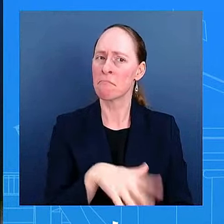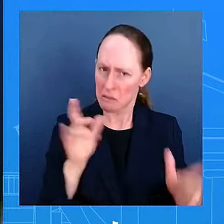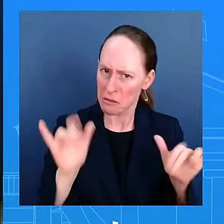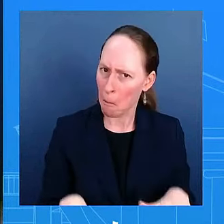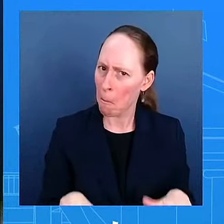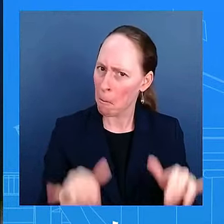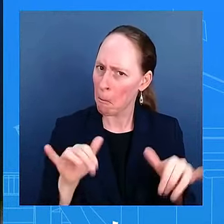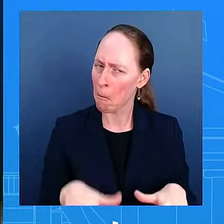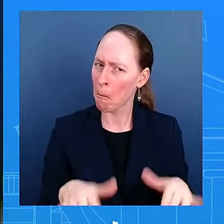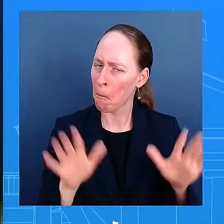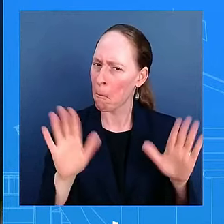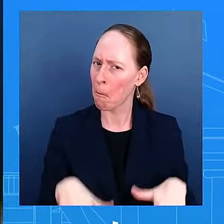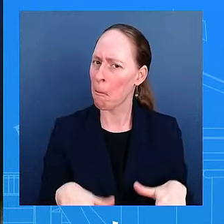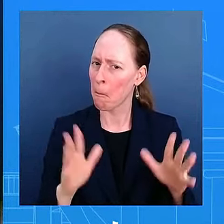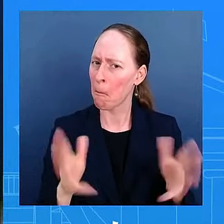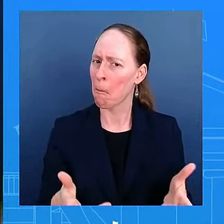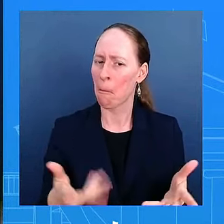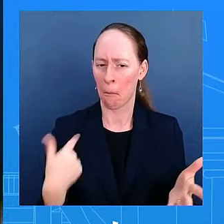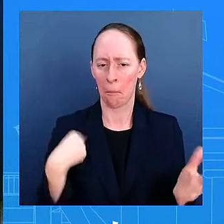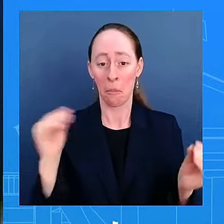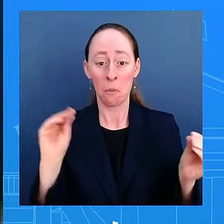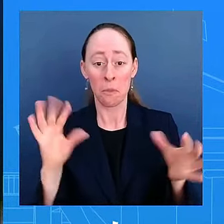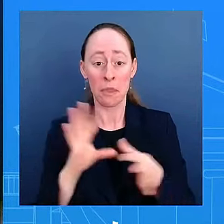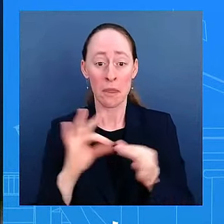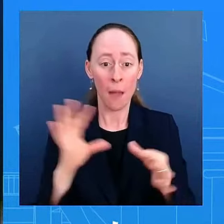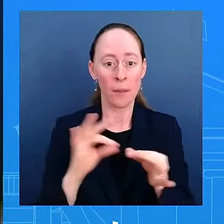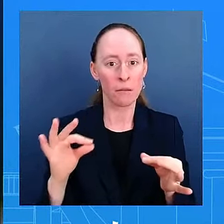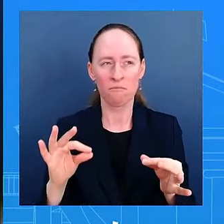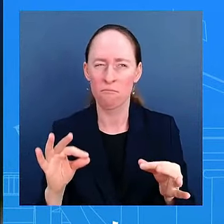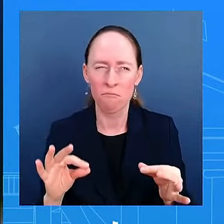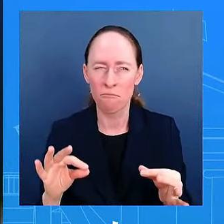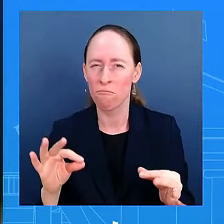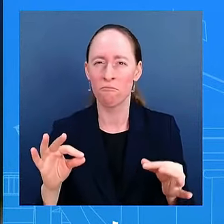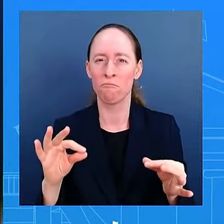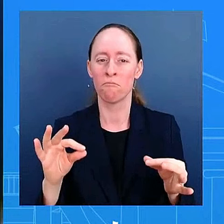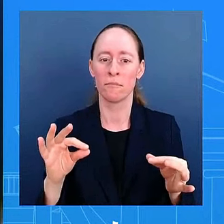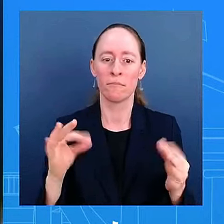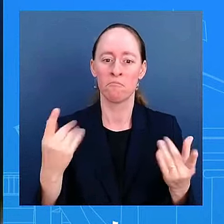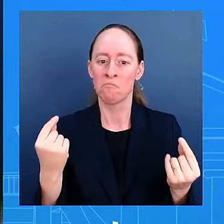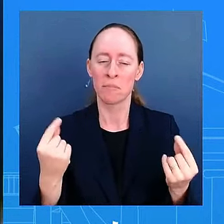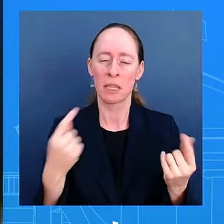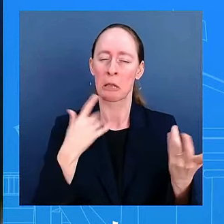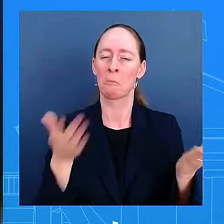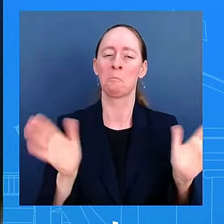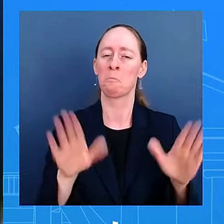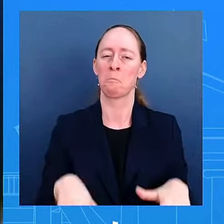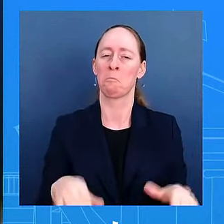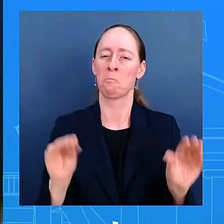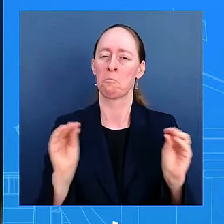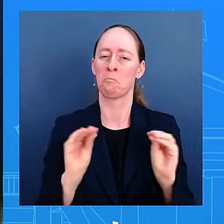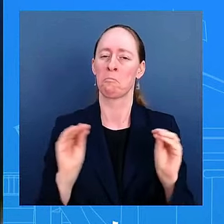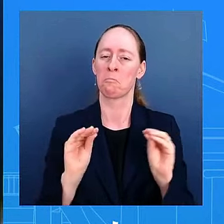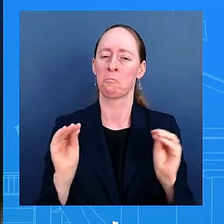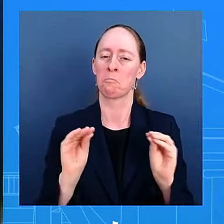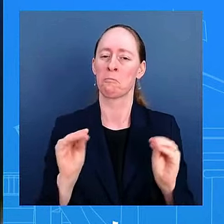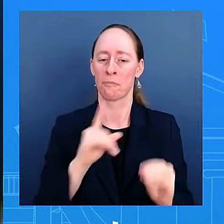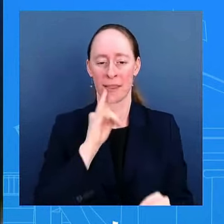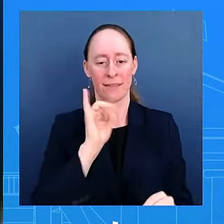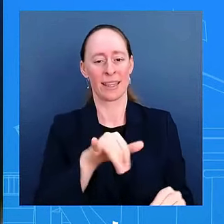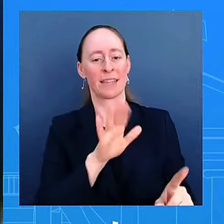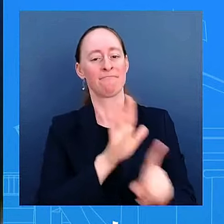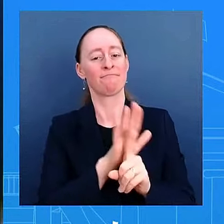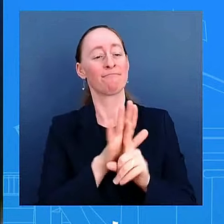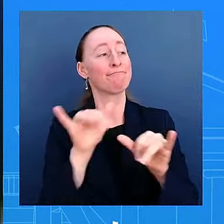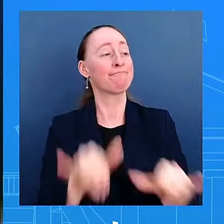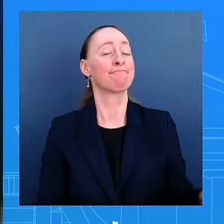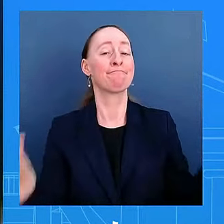PRC will or will not do this year, but we see no justification, certainly, for a routine annual celebration to be used as a